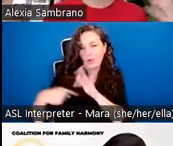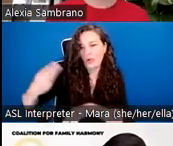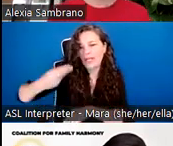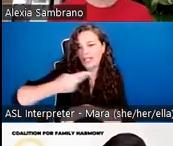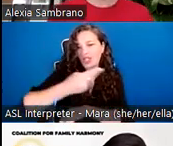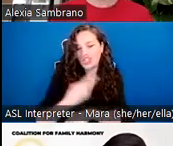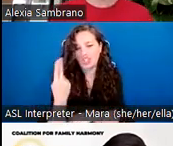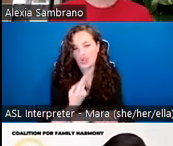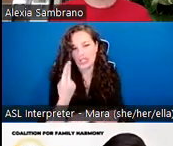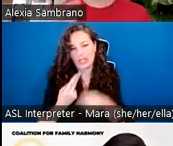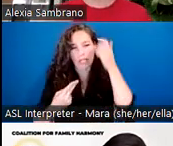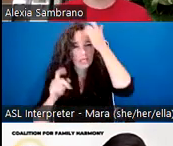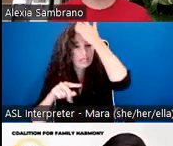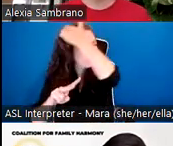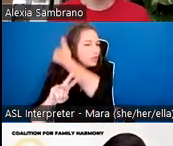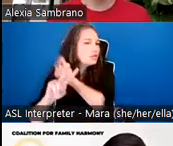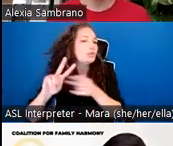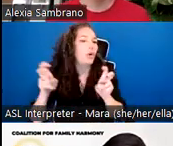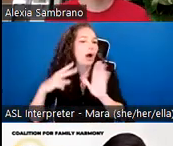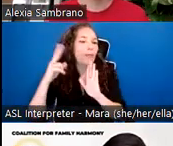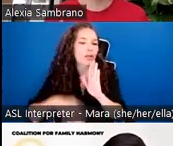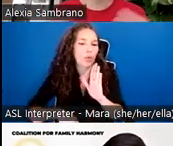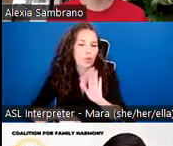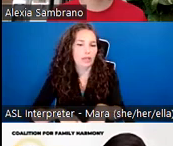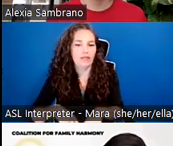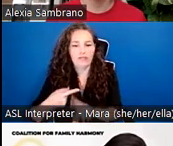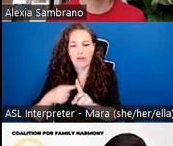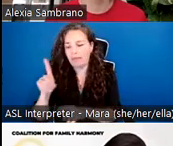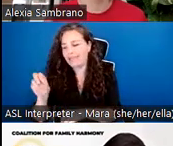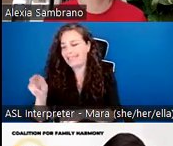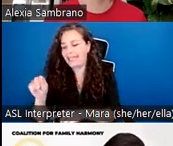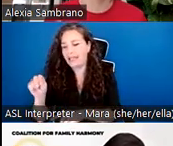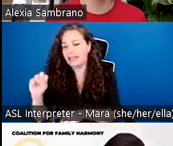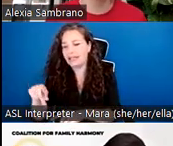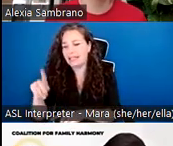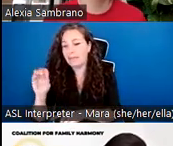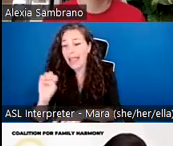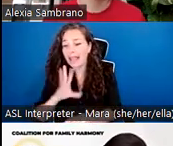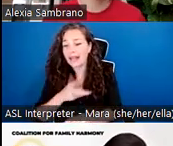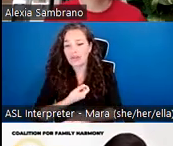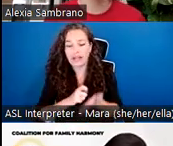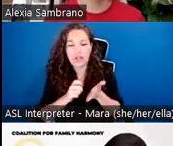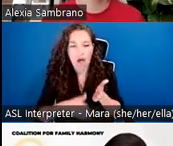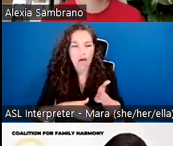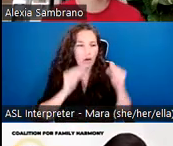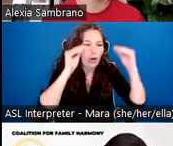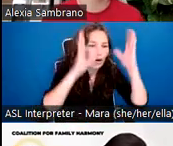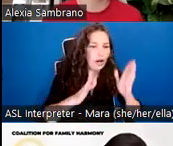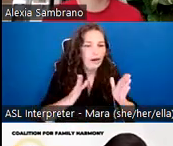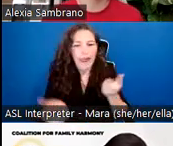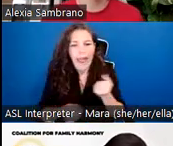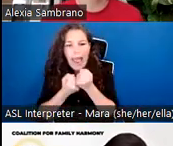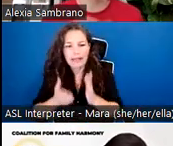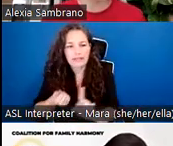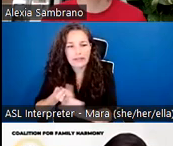So I want to read out this quote to you all from Dean Spade. Dean Spade is a trans author, professor, activist